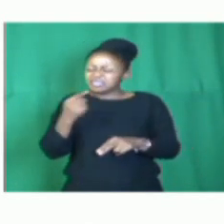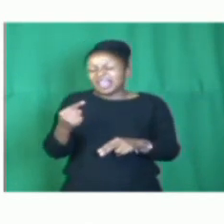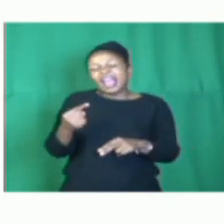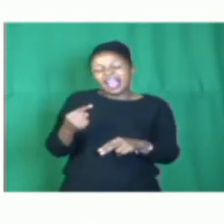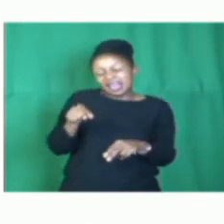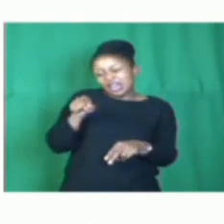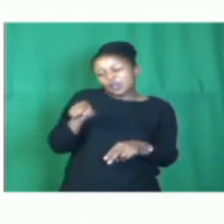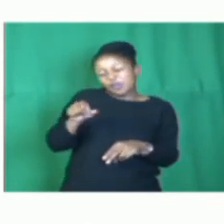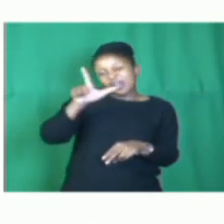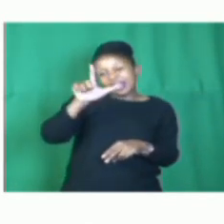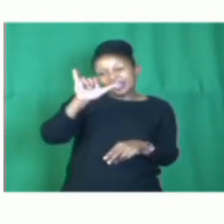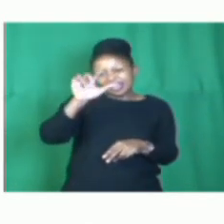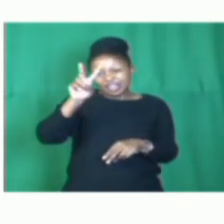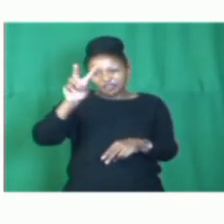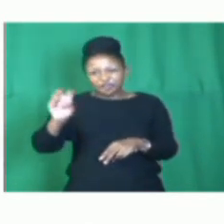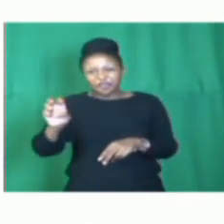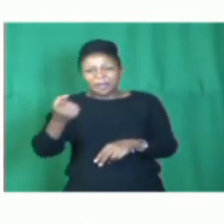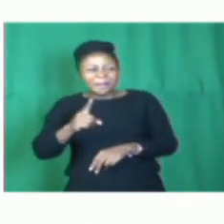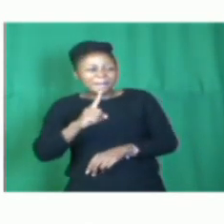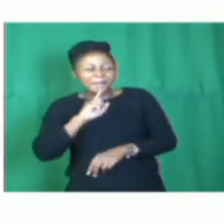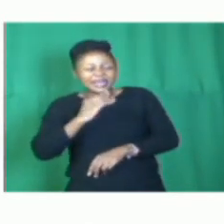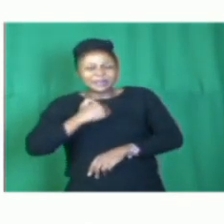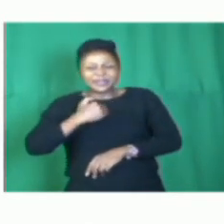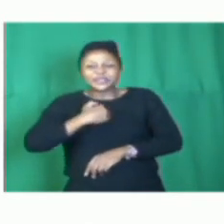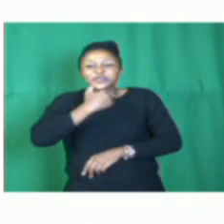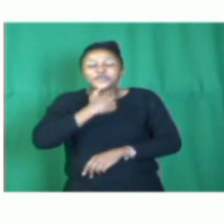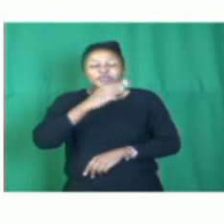She grew up in Manzini, born and bred. That's the